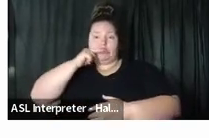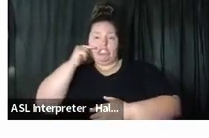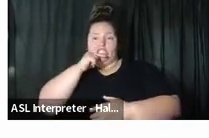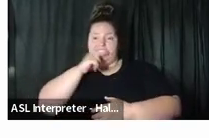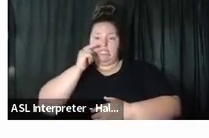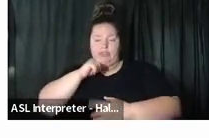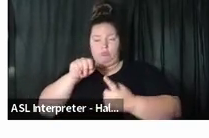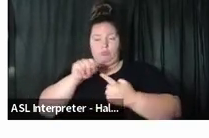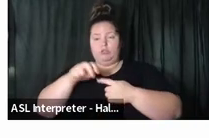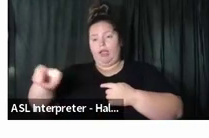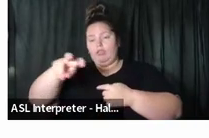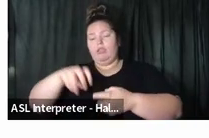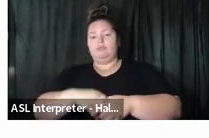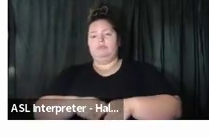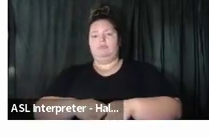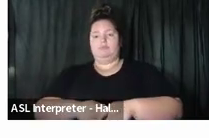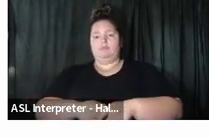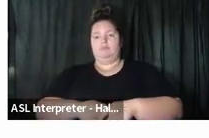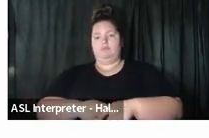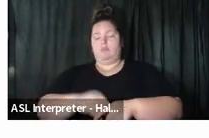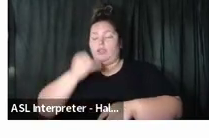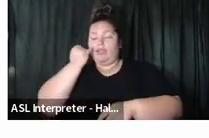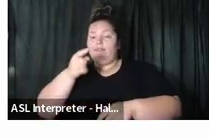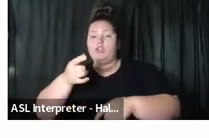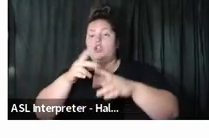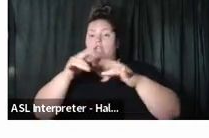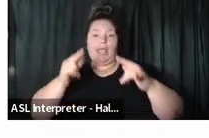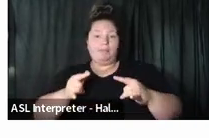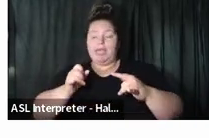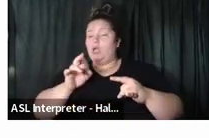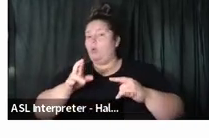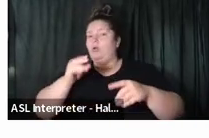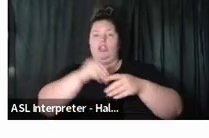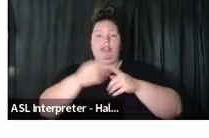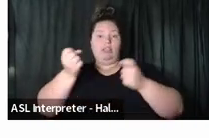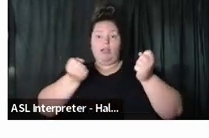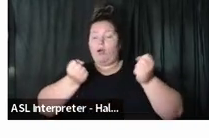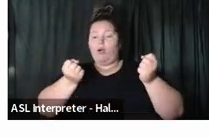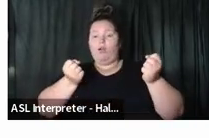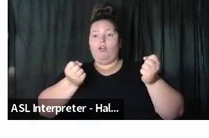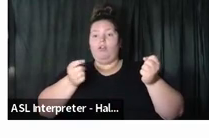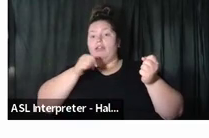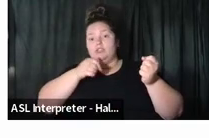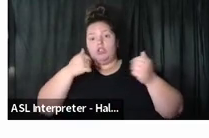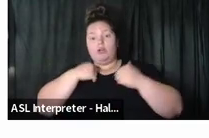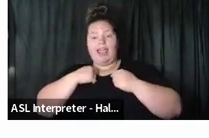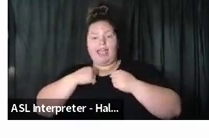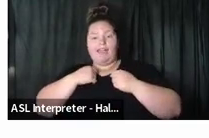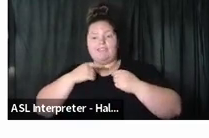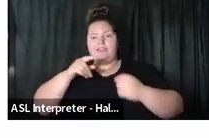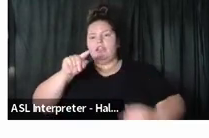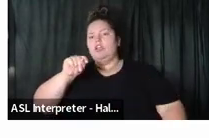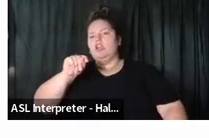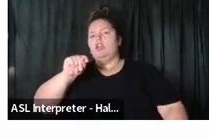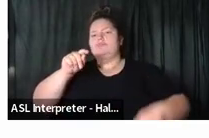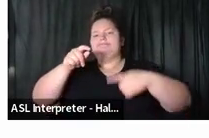if you're like camping or in the car and you don't have toothpaste or anything like that, there are